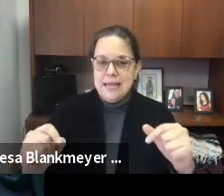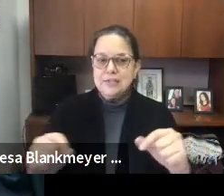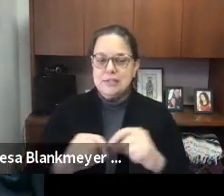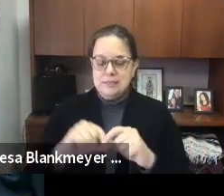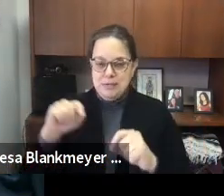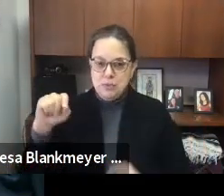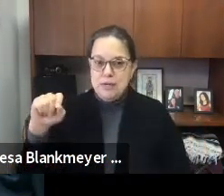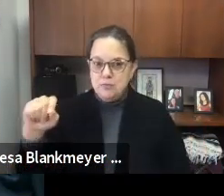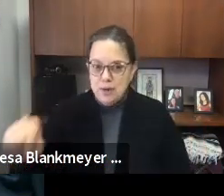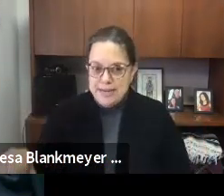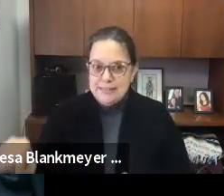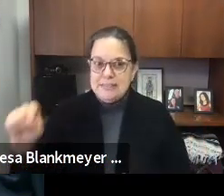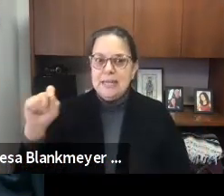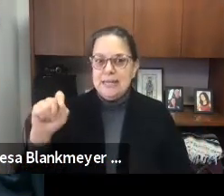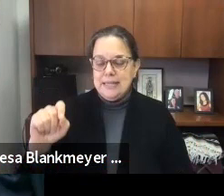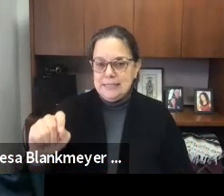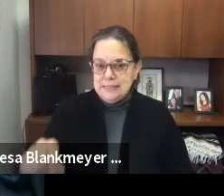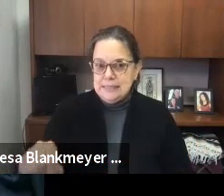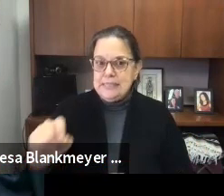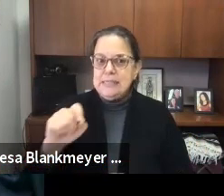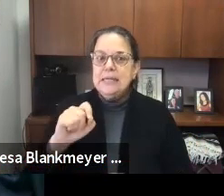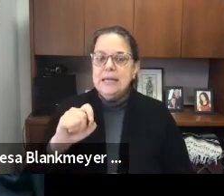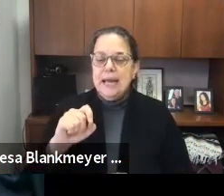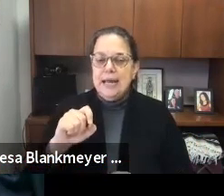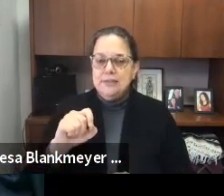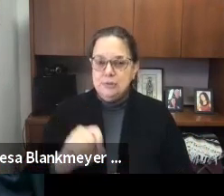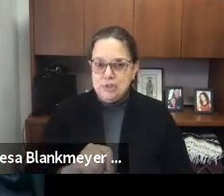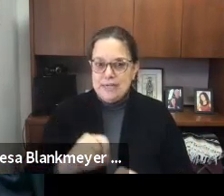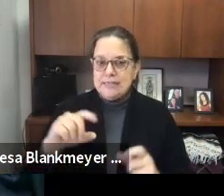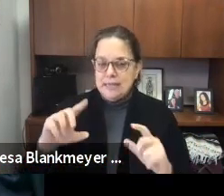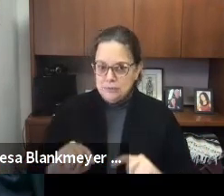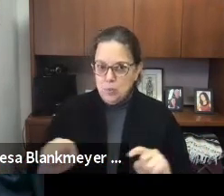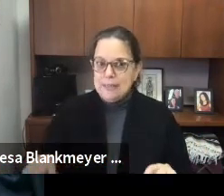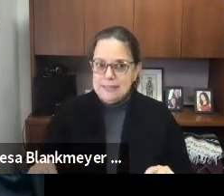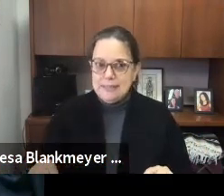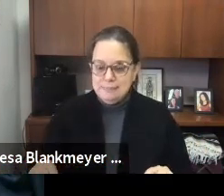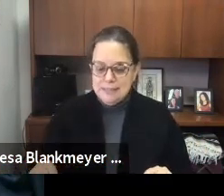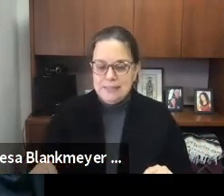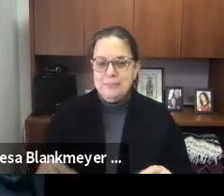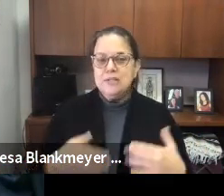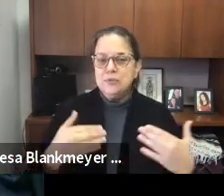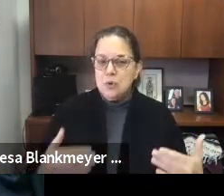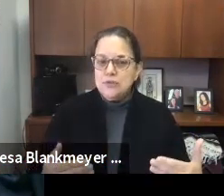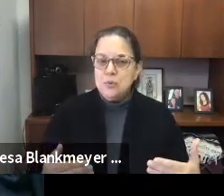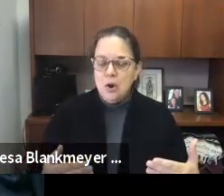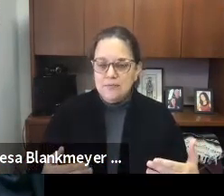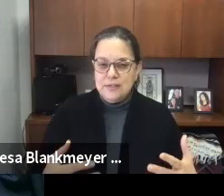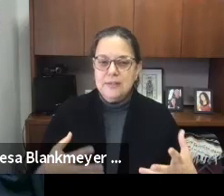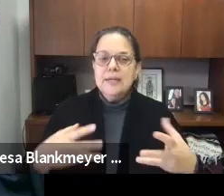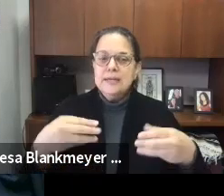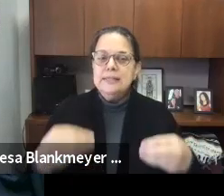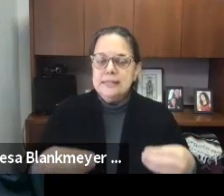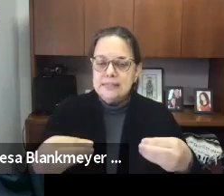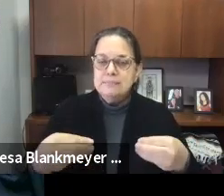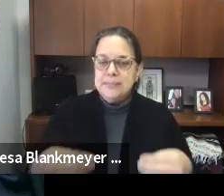these connections between race and ethnicity and eugenics, as well as disability, because all too